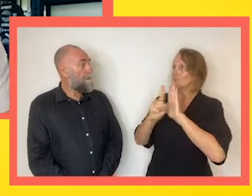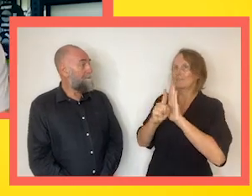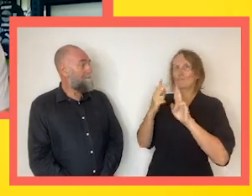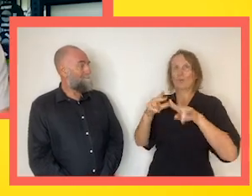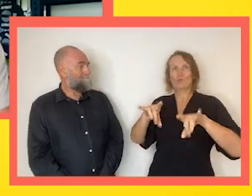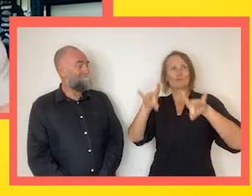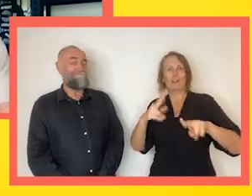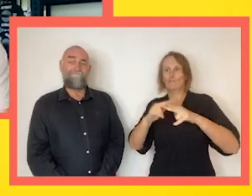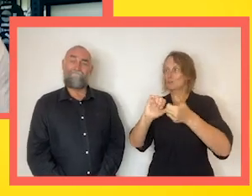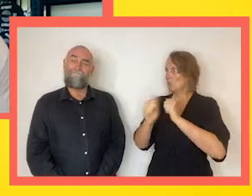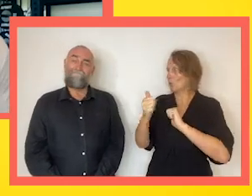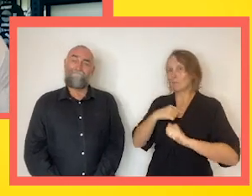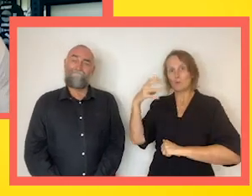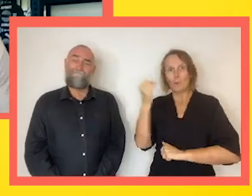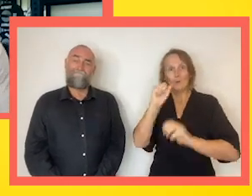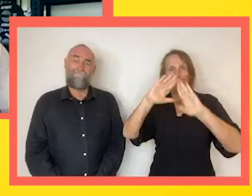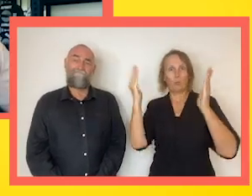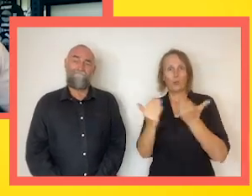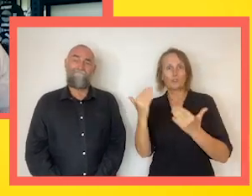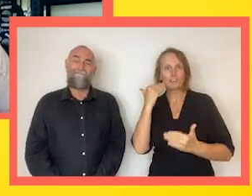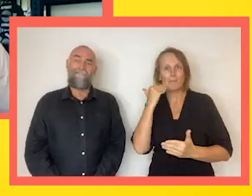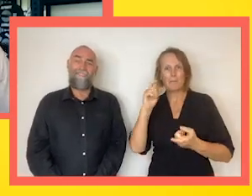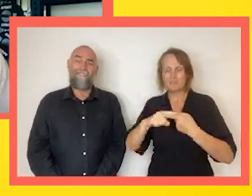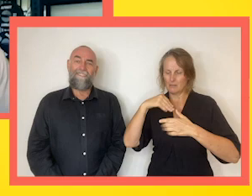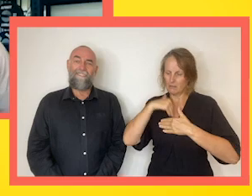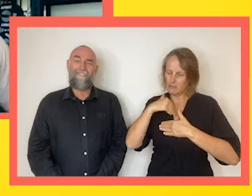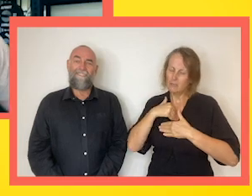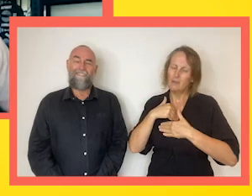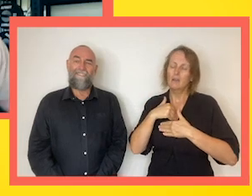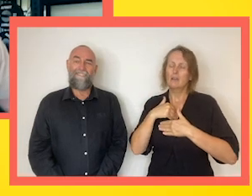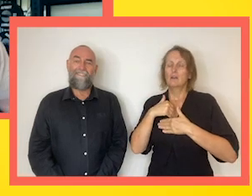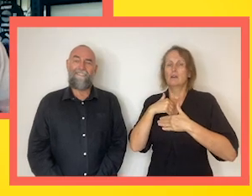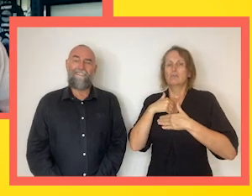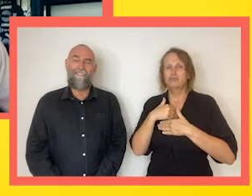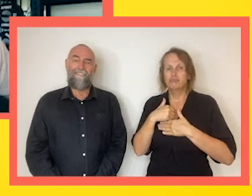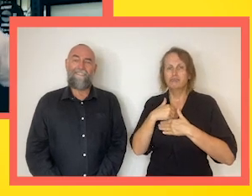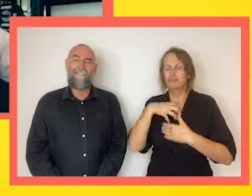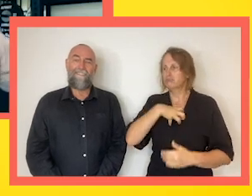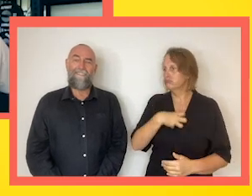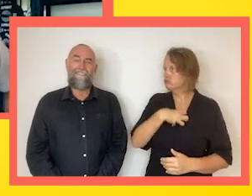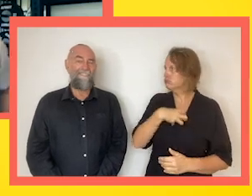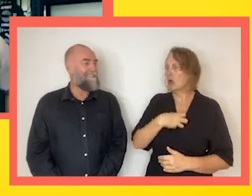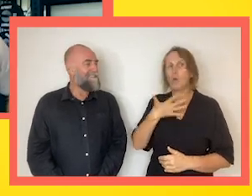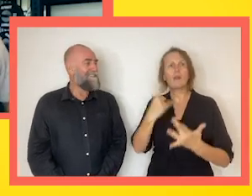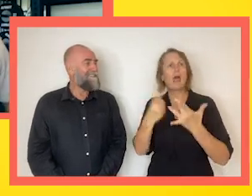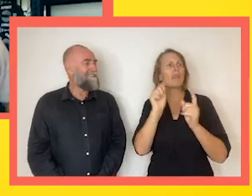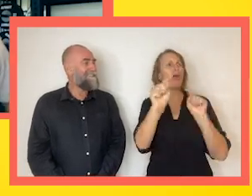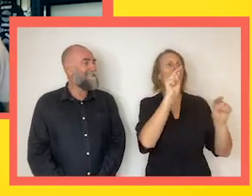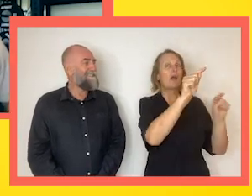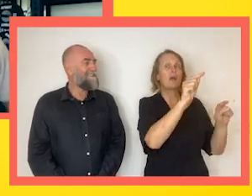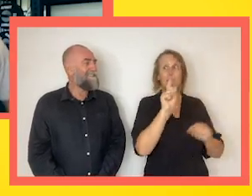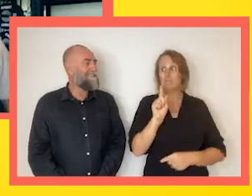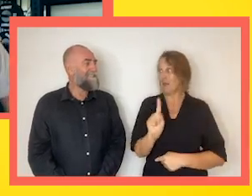and compete, and you win a world championship, and I'm like, what am I going on for? What am I doing? Like, there's other things in life I want to